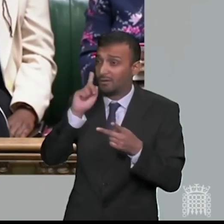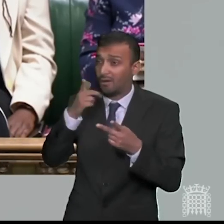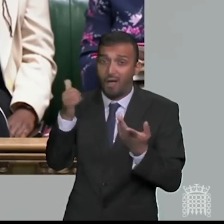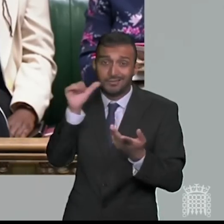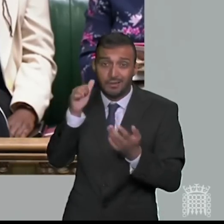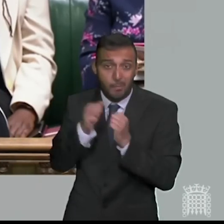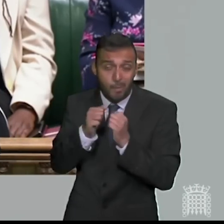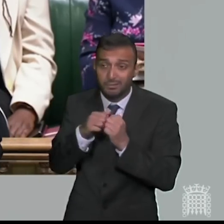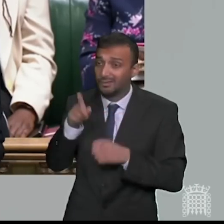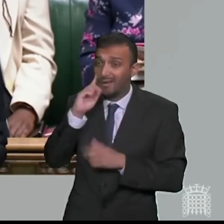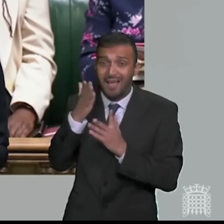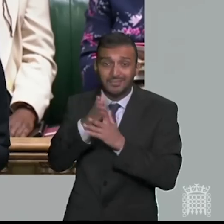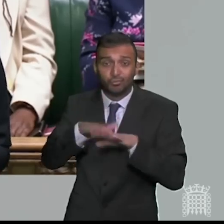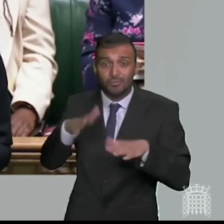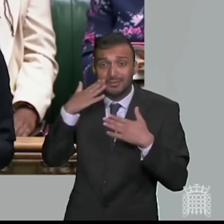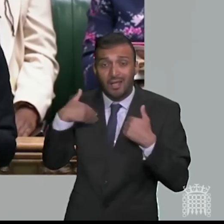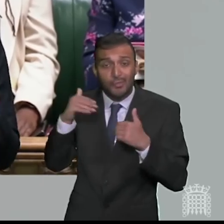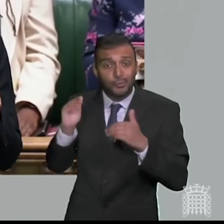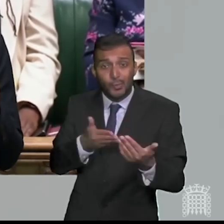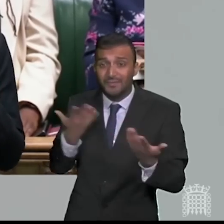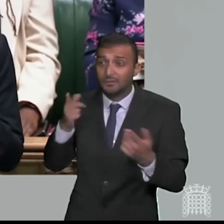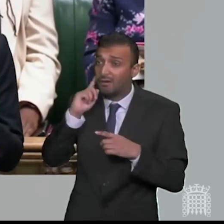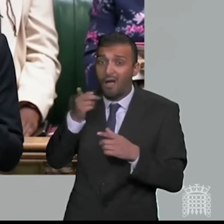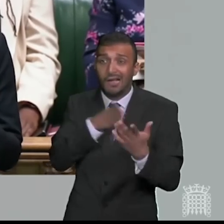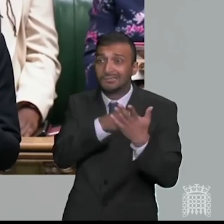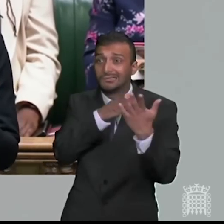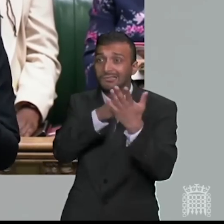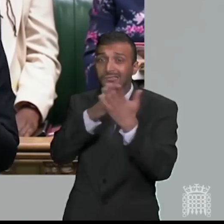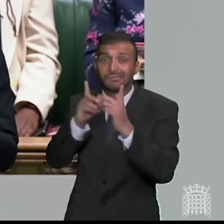health services or proper care for their loved ones. Does he agree with